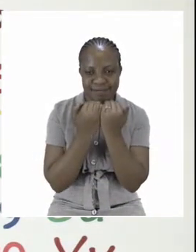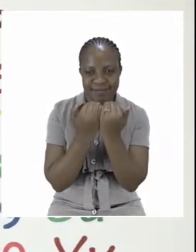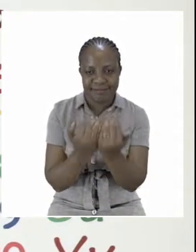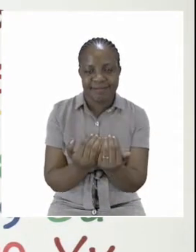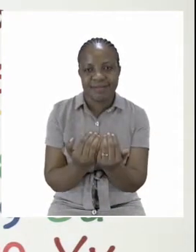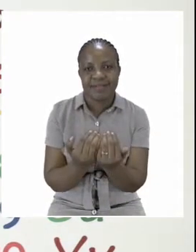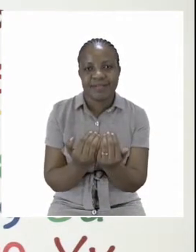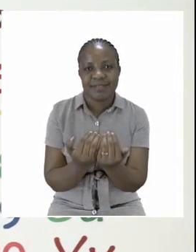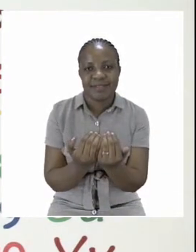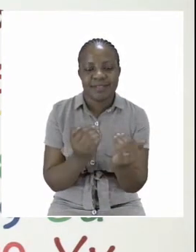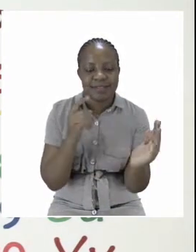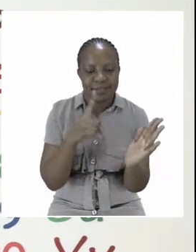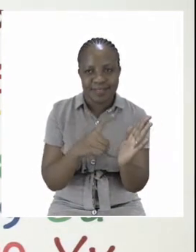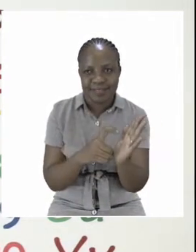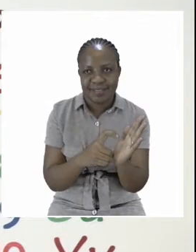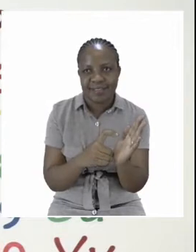to